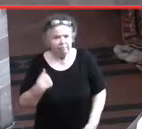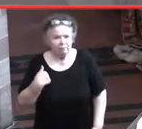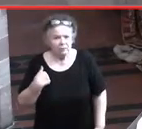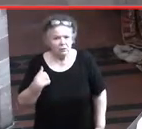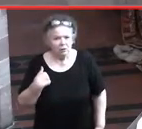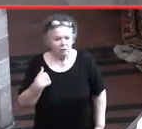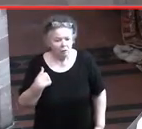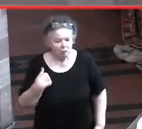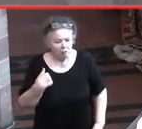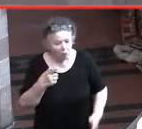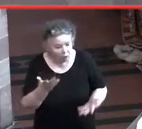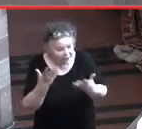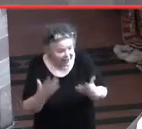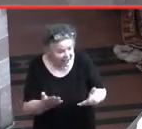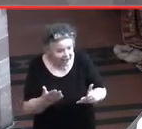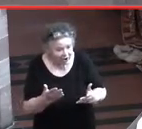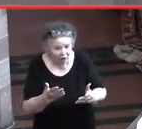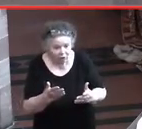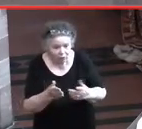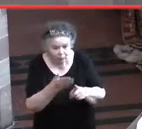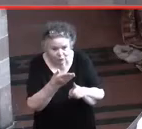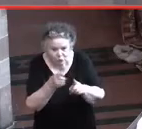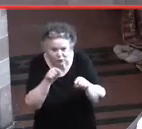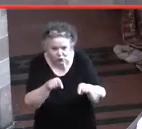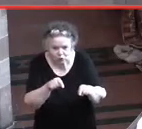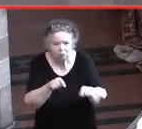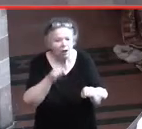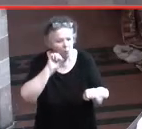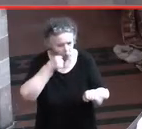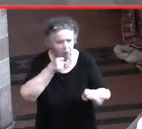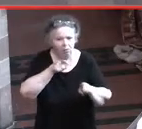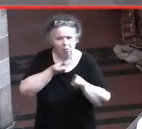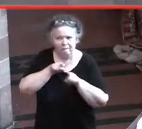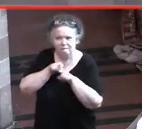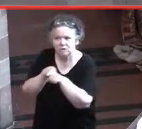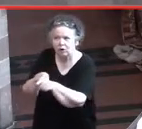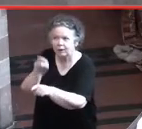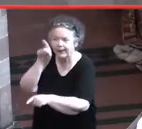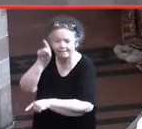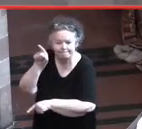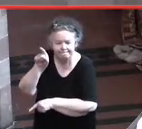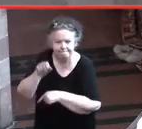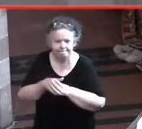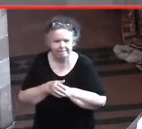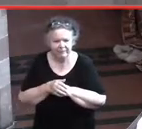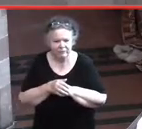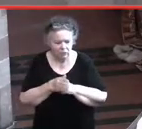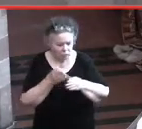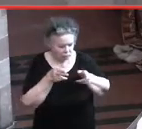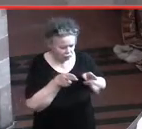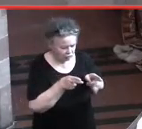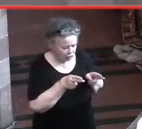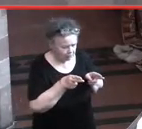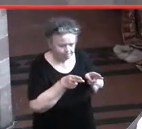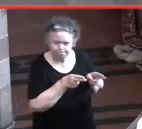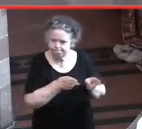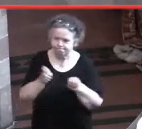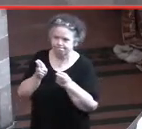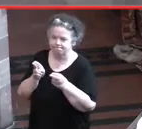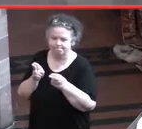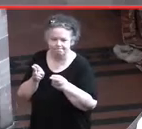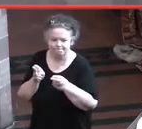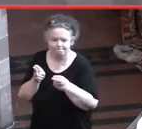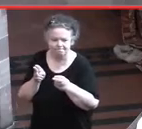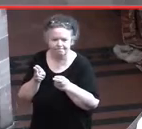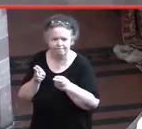or convinces you to follow Christ, to turn in a new direction,